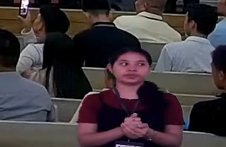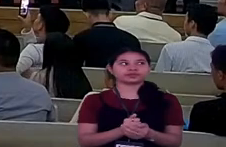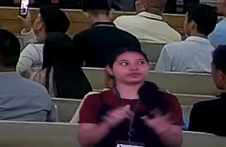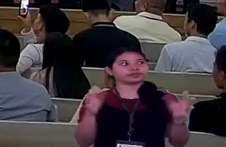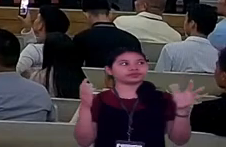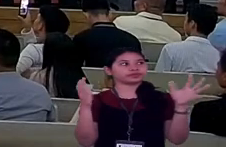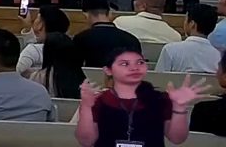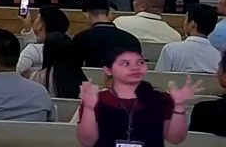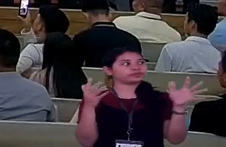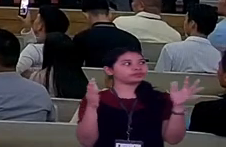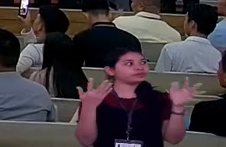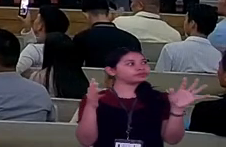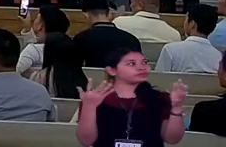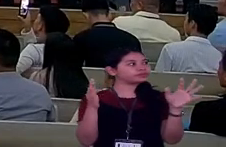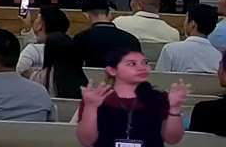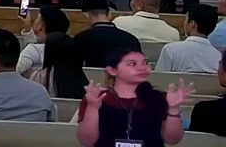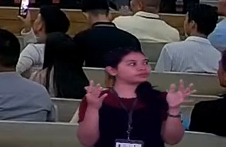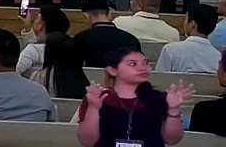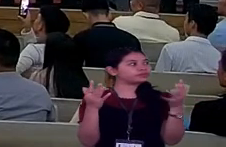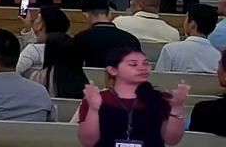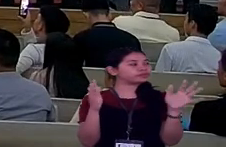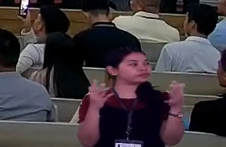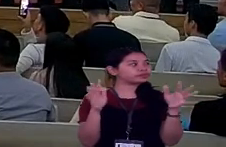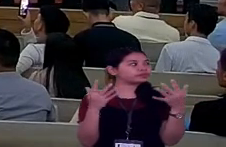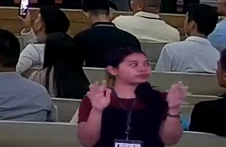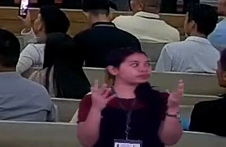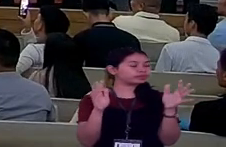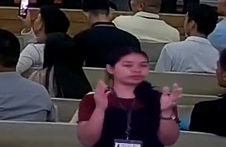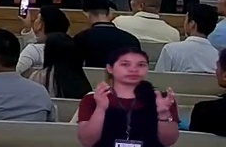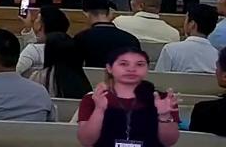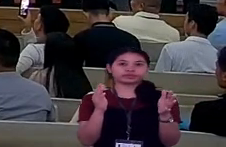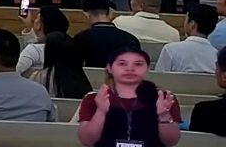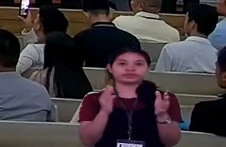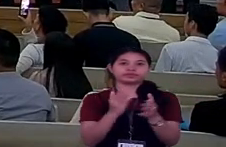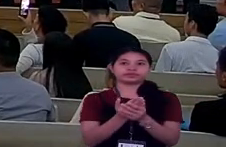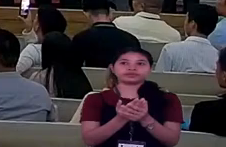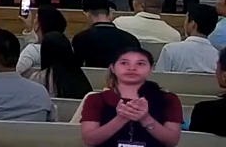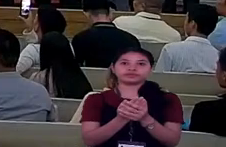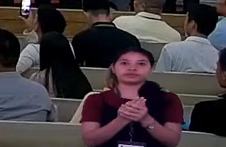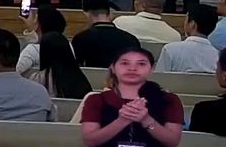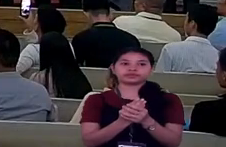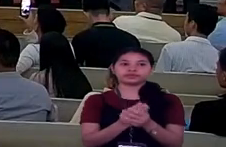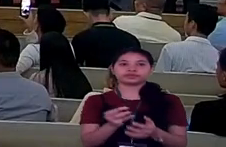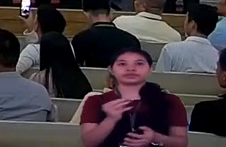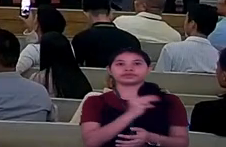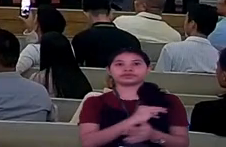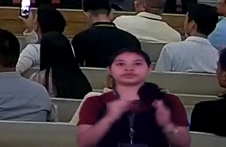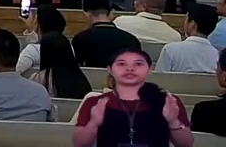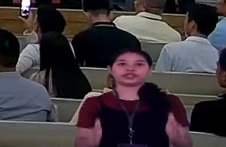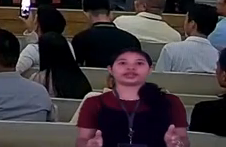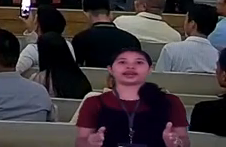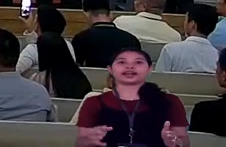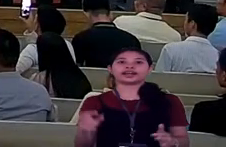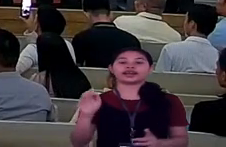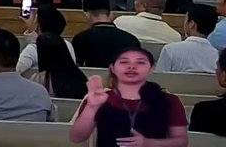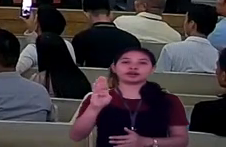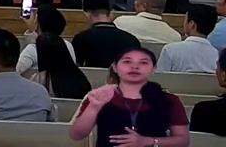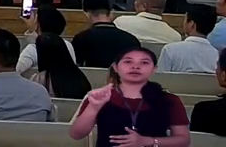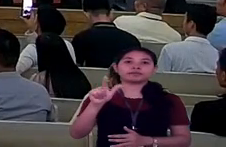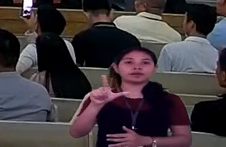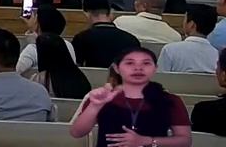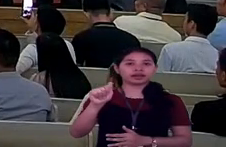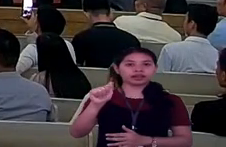you. Amen. Good morning, Zambia. Everyone. I'm Felizardo Balabag and Florida Balabag, your missionary